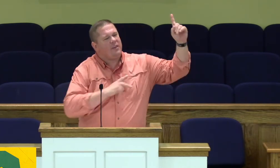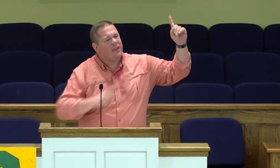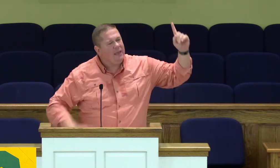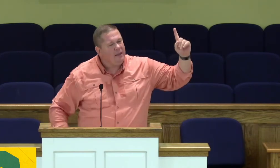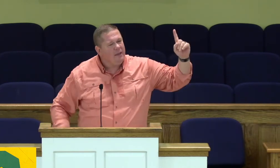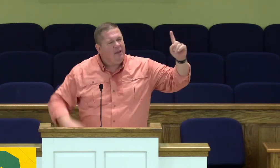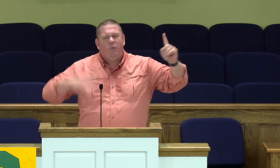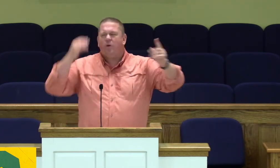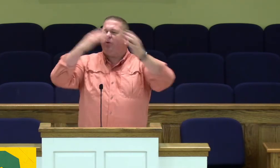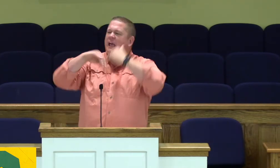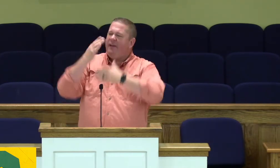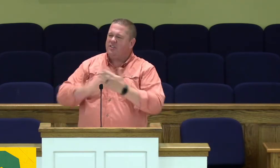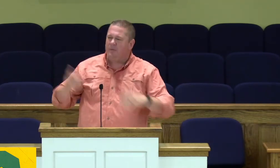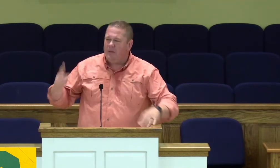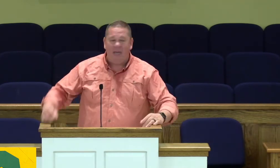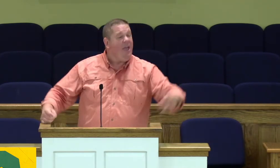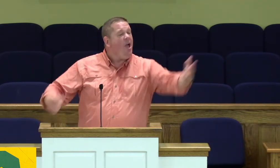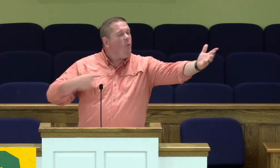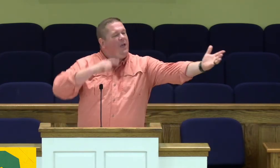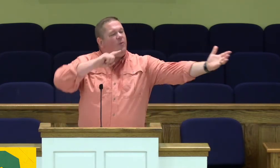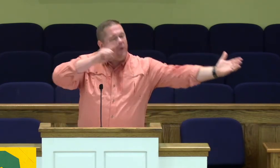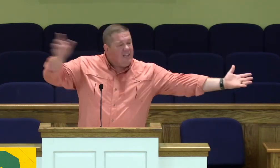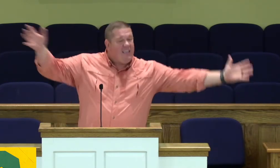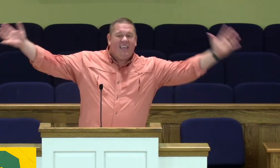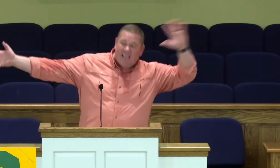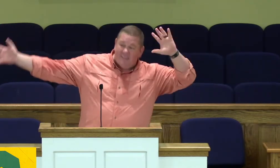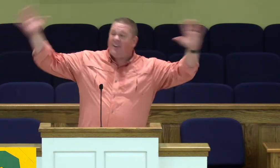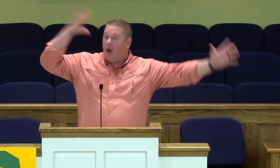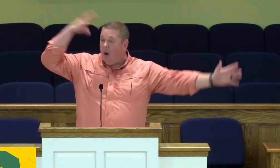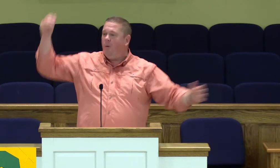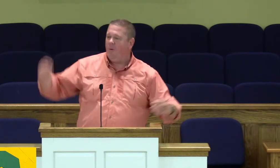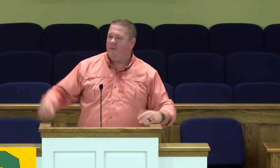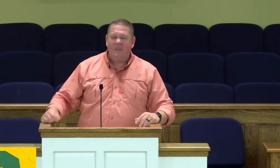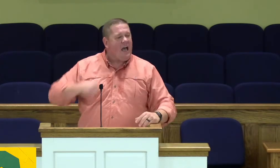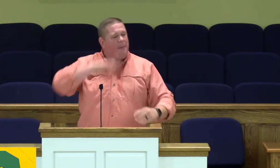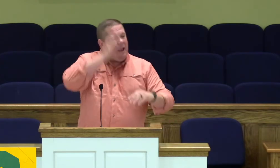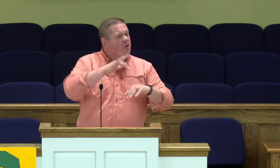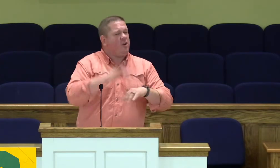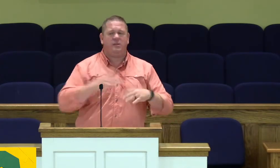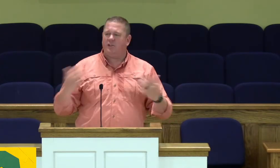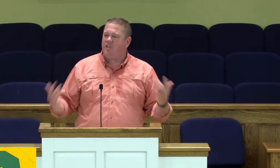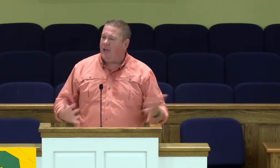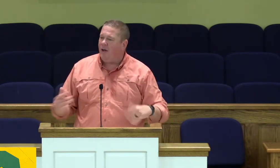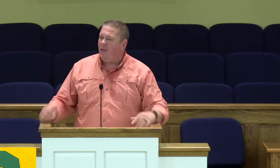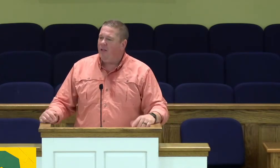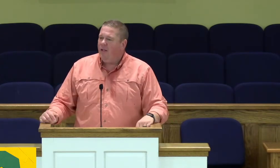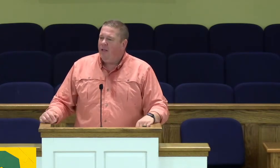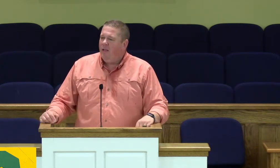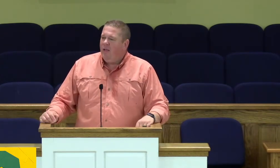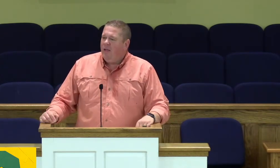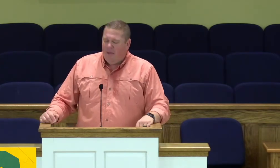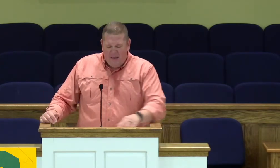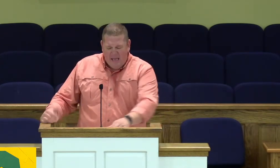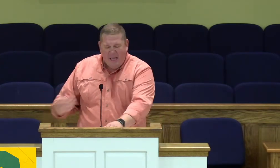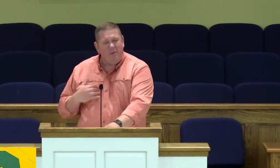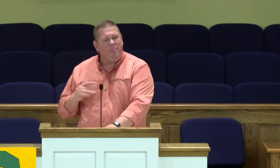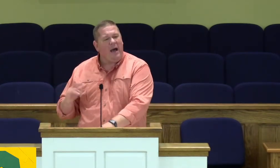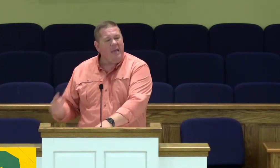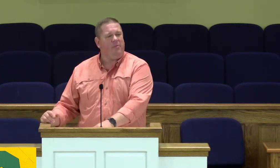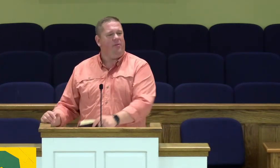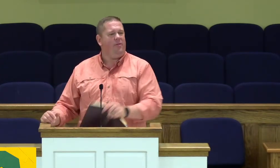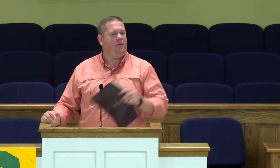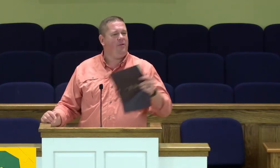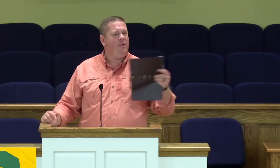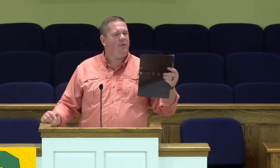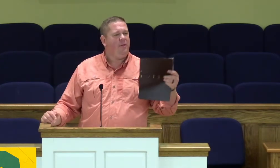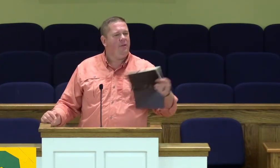children of the King. We're going to heaven someday. We really get to go. I'm never going to touch hell. I mean, I have a